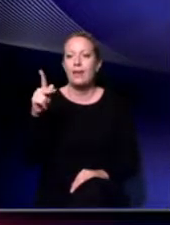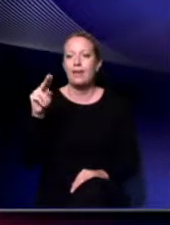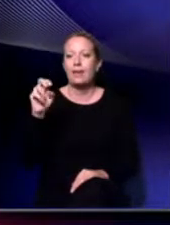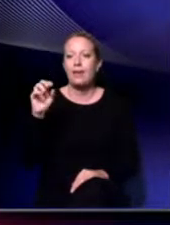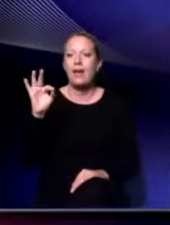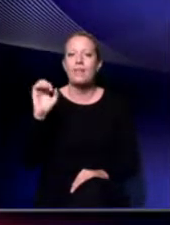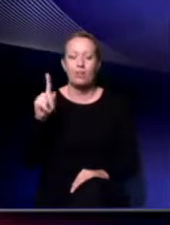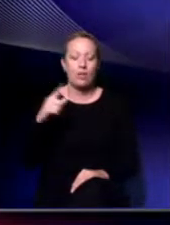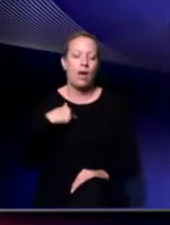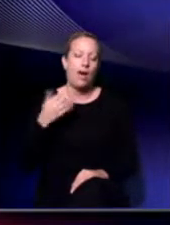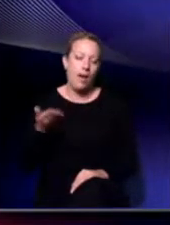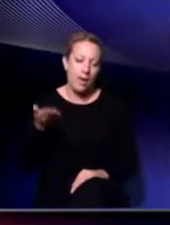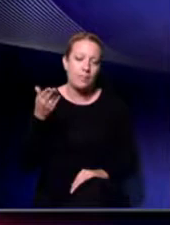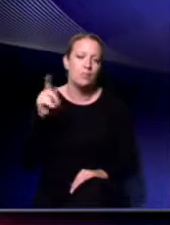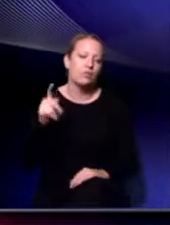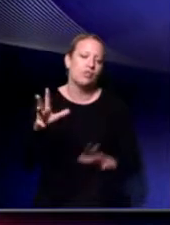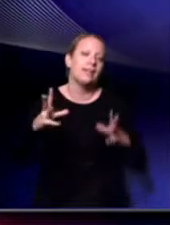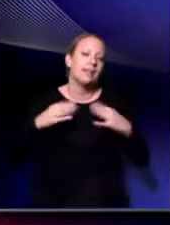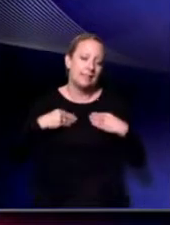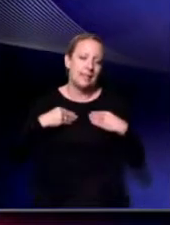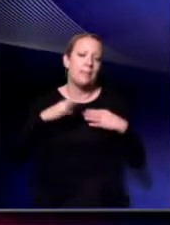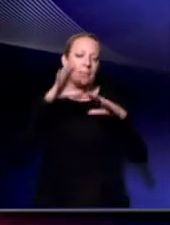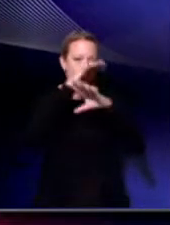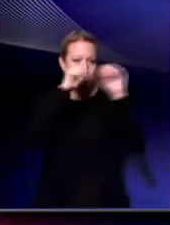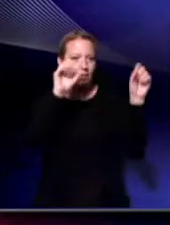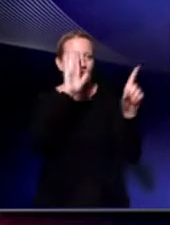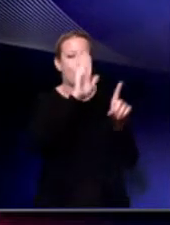superintendent evaluation. I second.